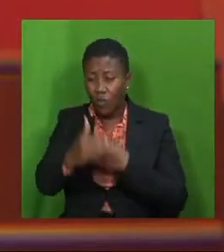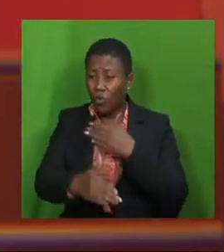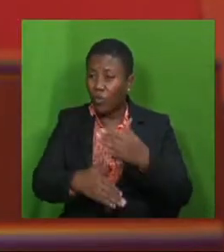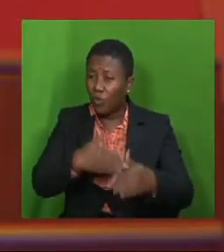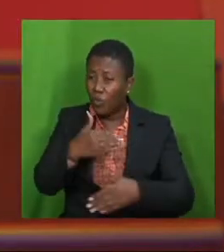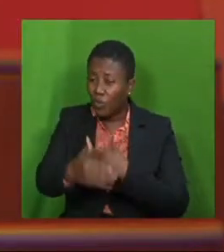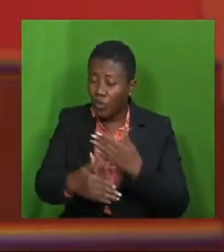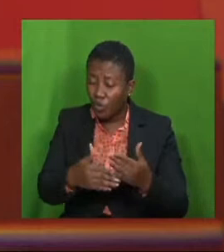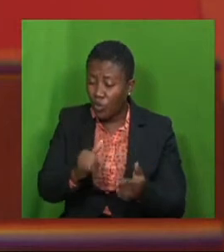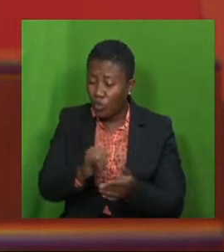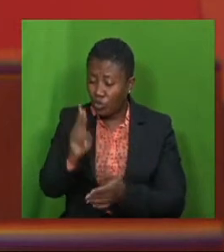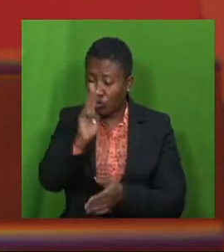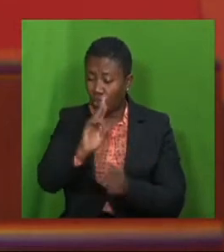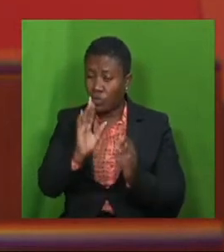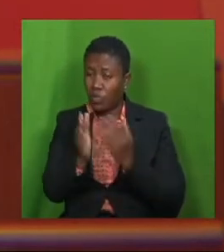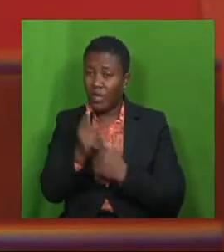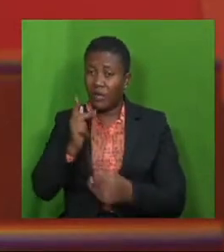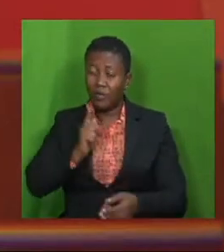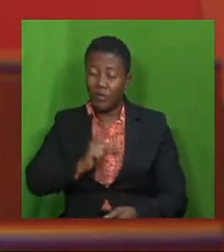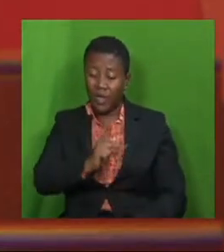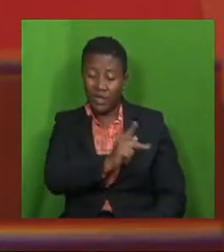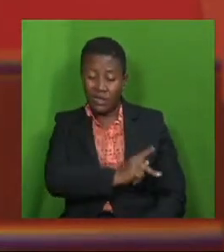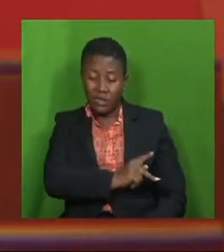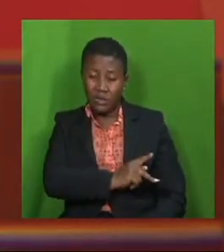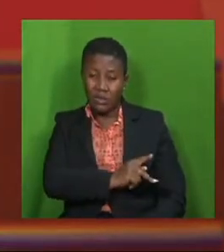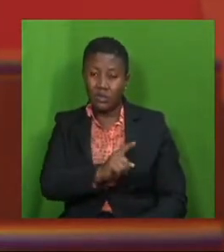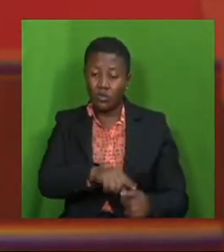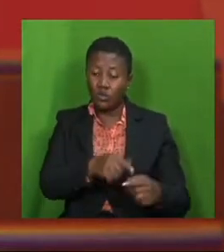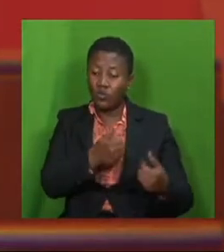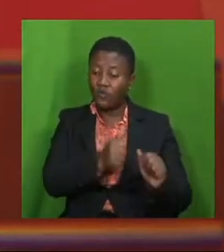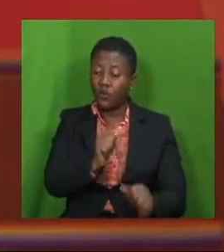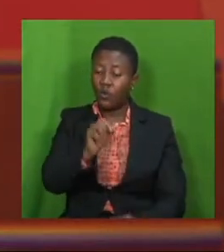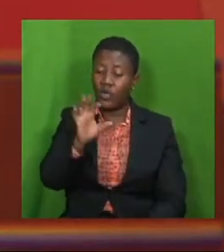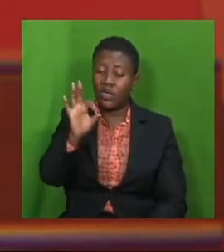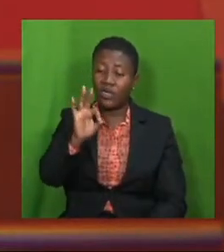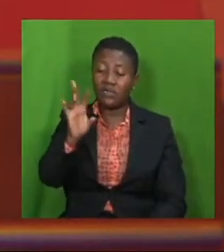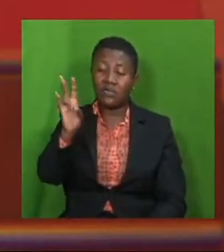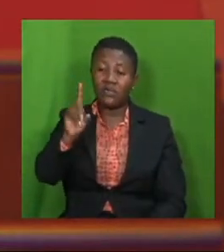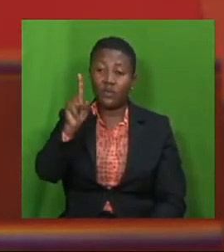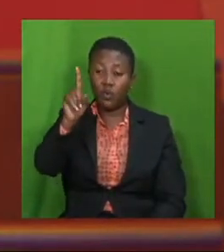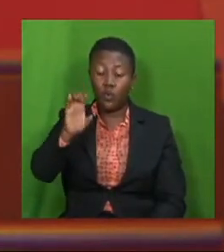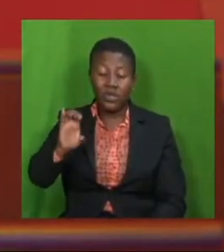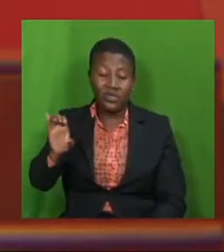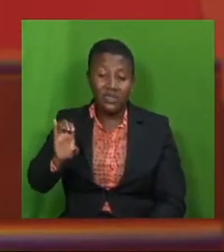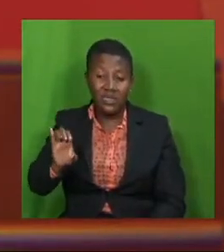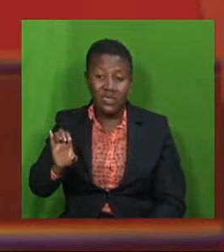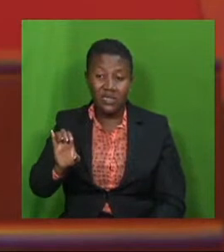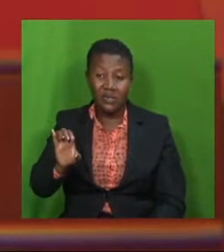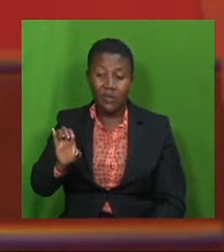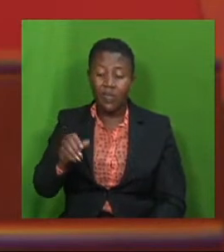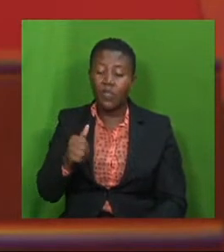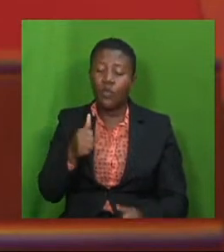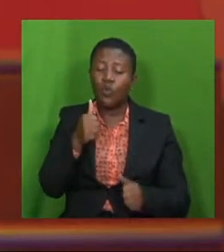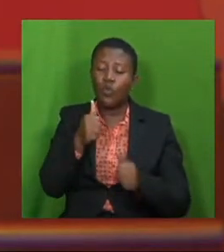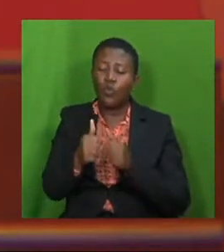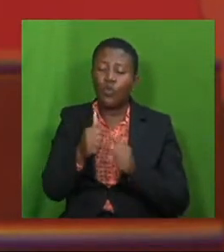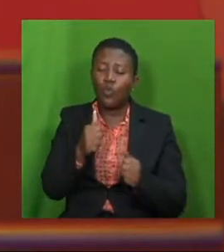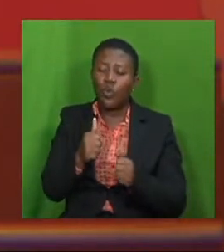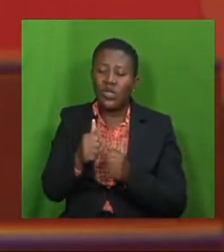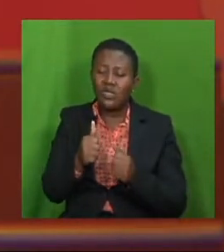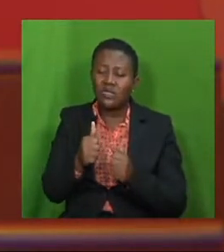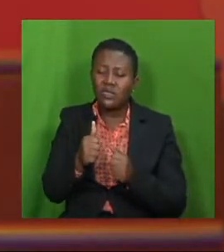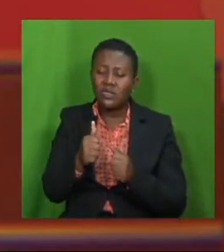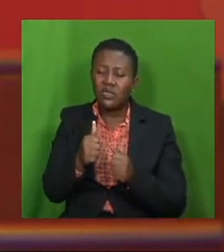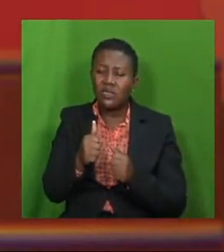by Parliament in giving effect to Article 97(1)(c), which procedure shall culminate into the declaration